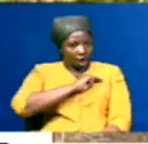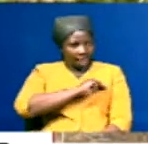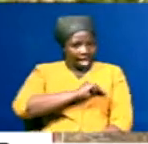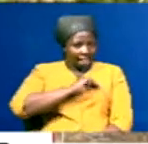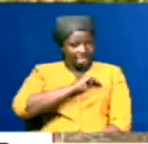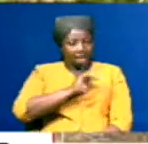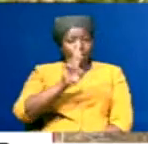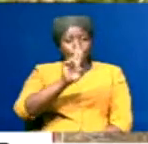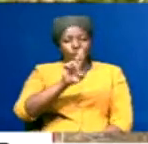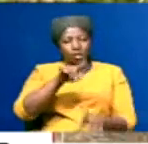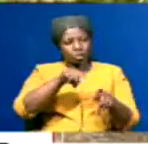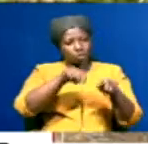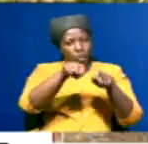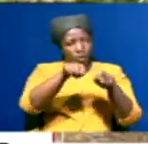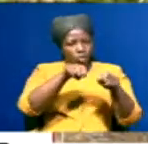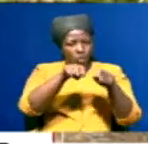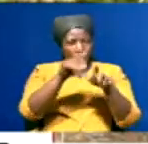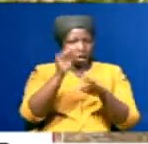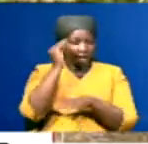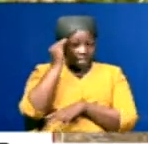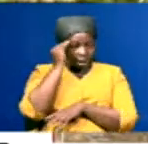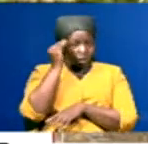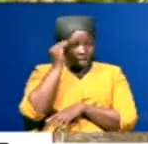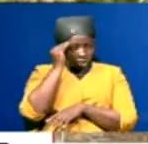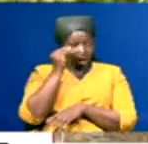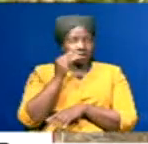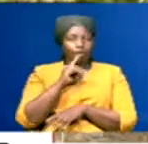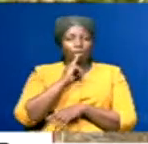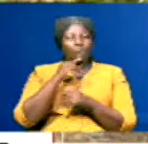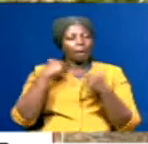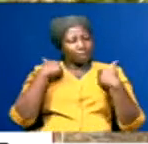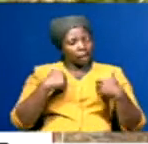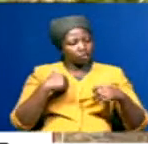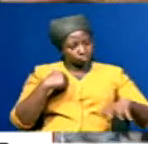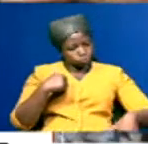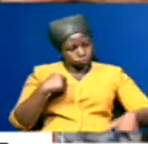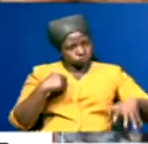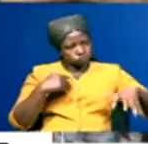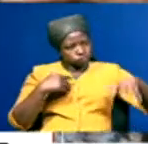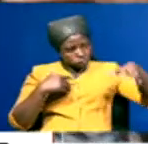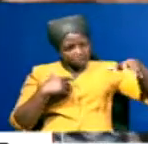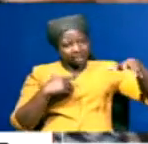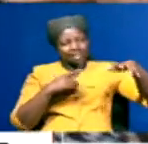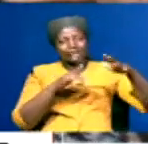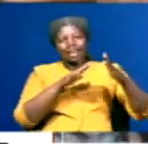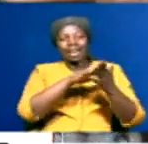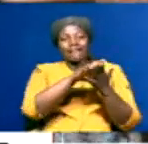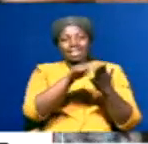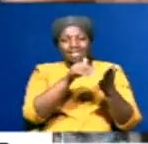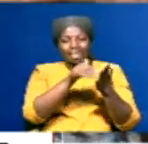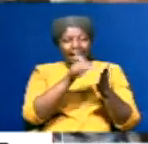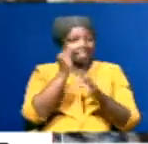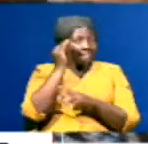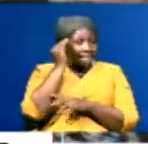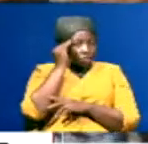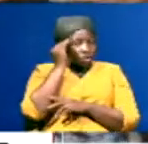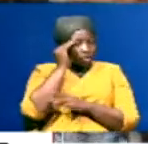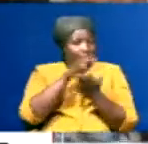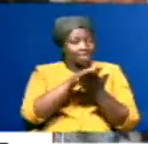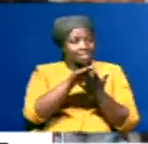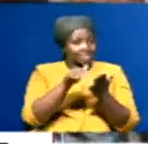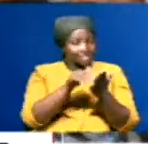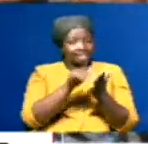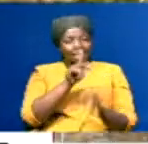run education. And therefore, I grew up in a center, educational center of Kahuya